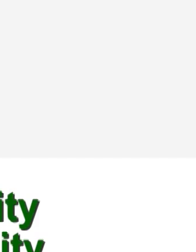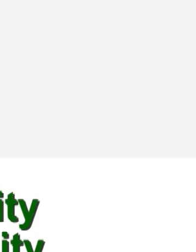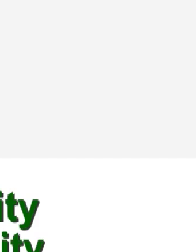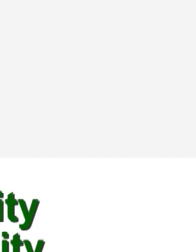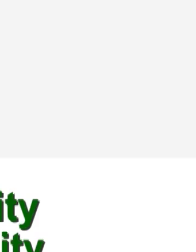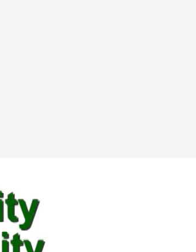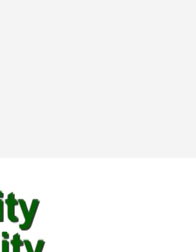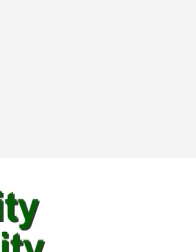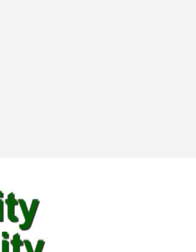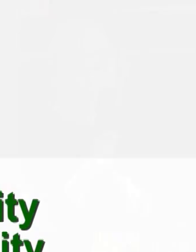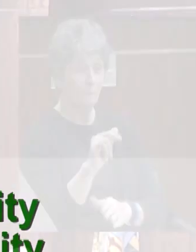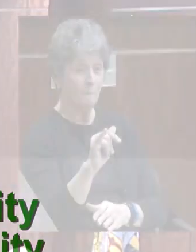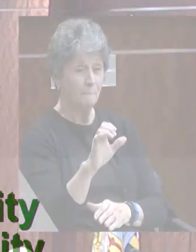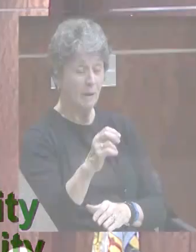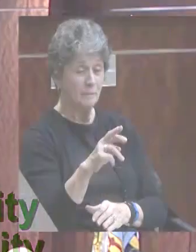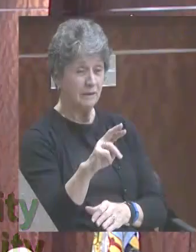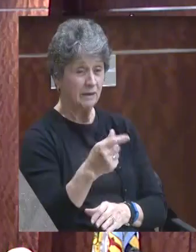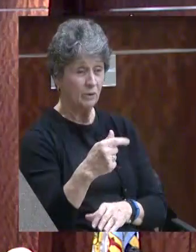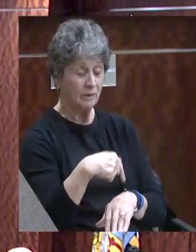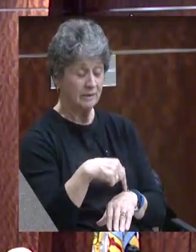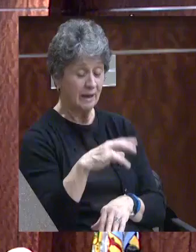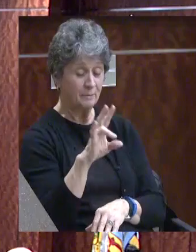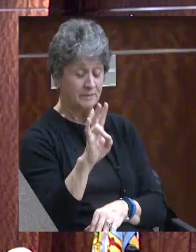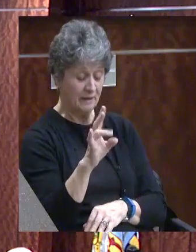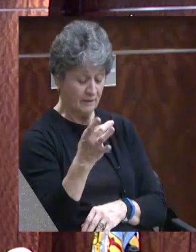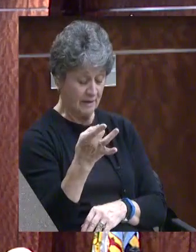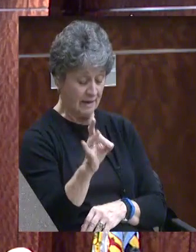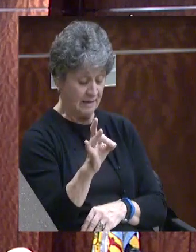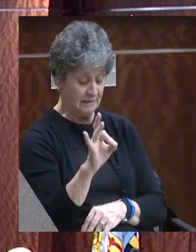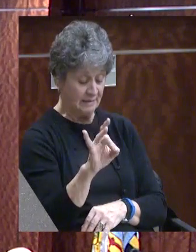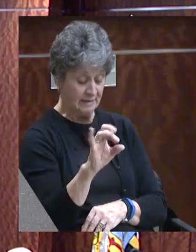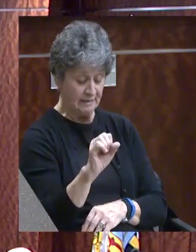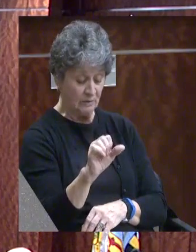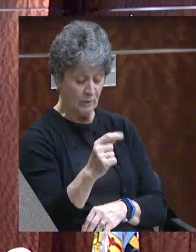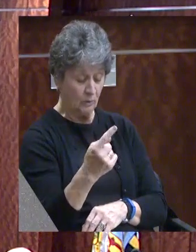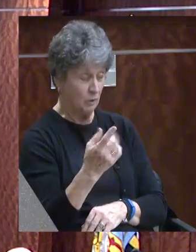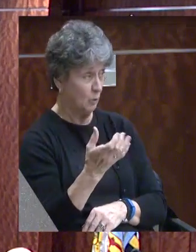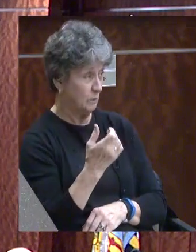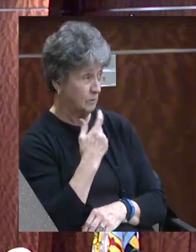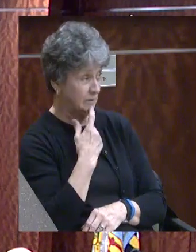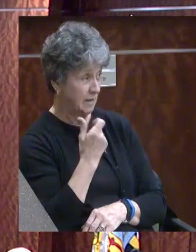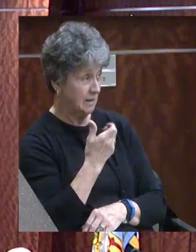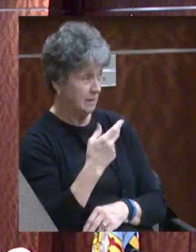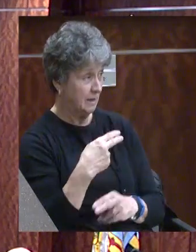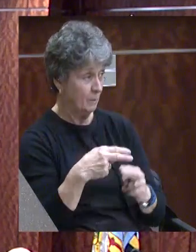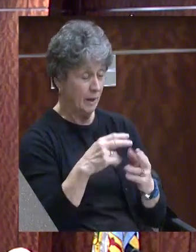hearing at 7:18. Is there anyone wishing to speak on this topic?